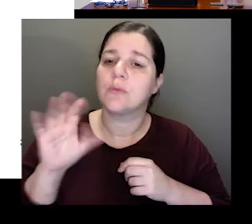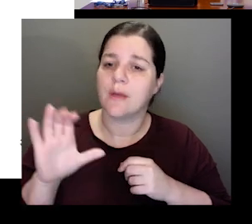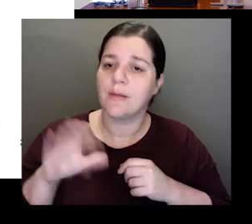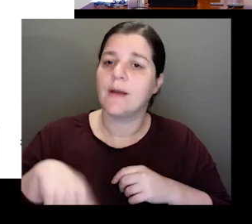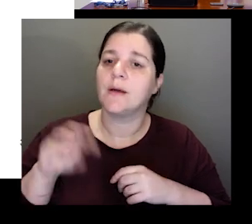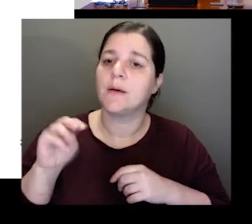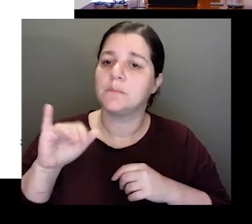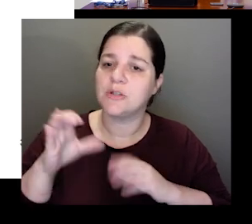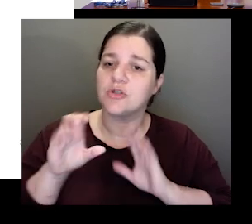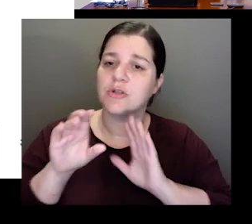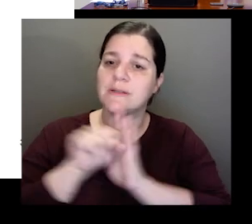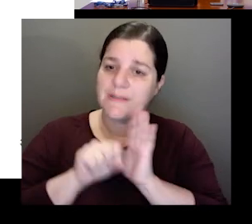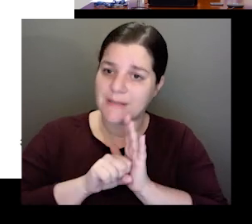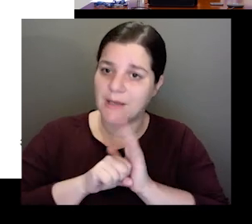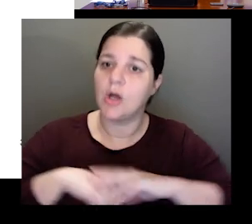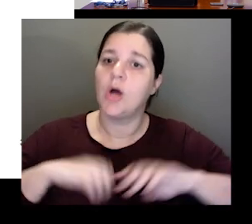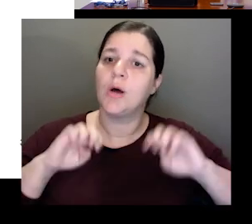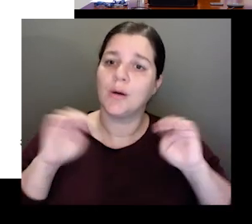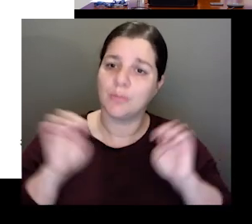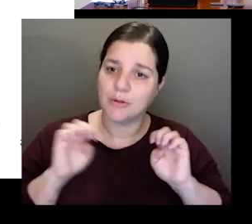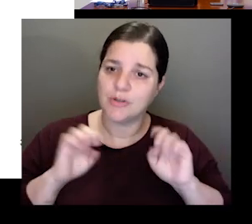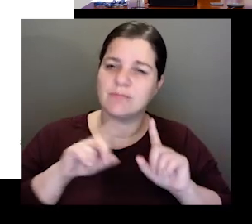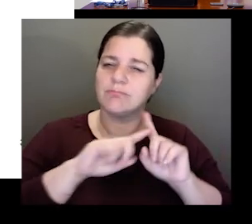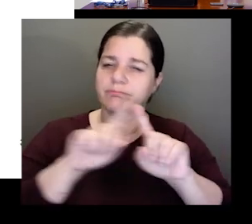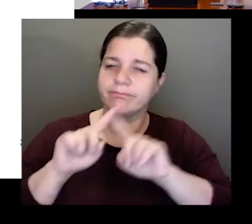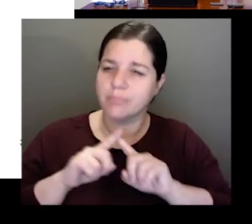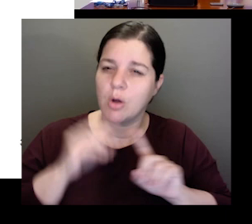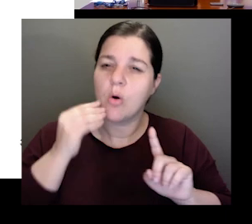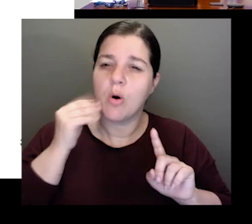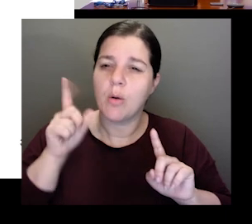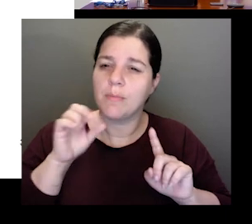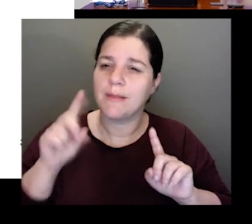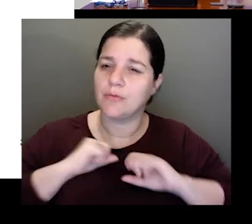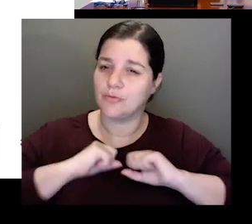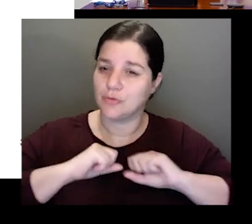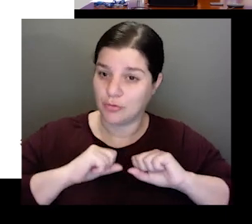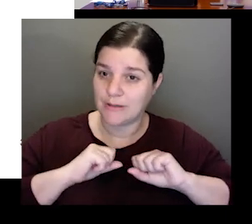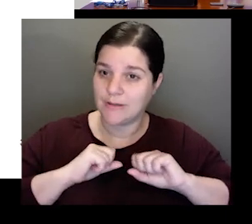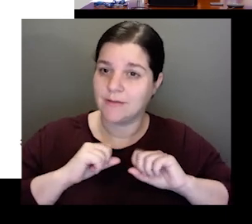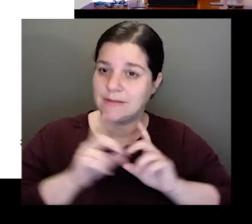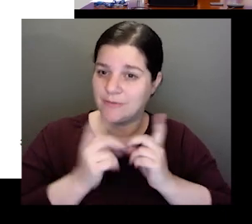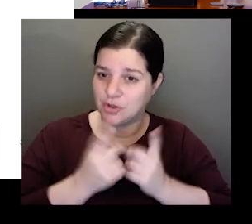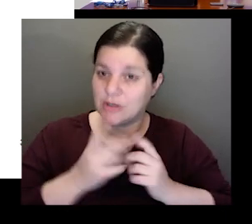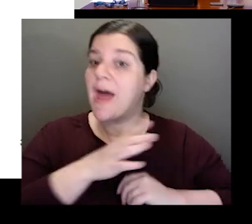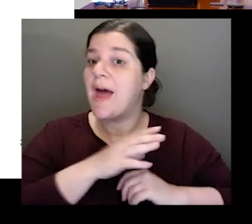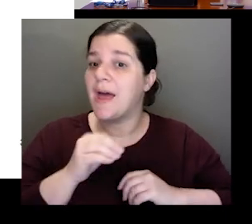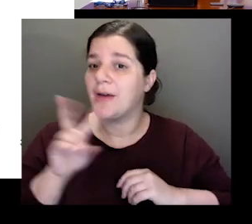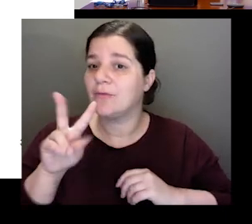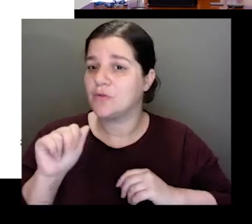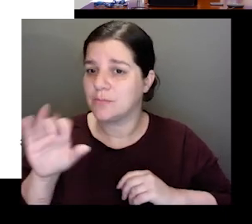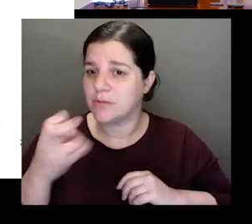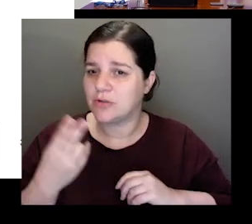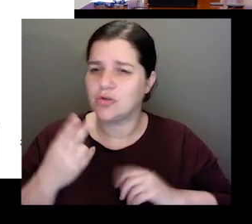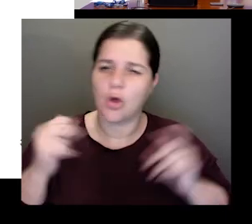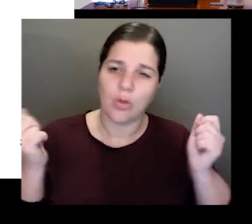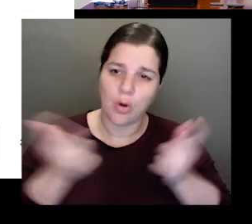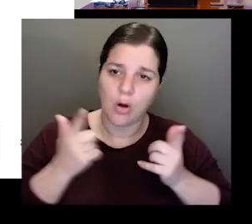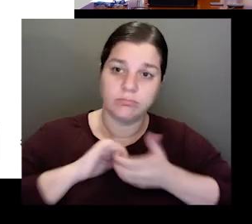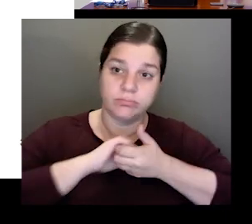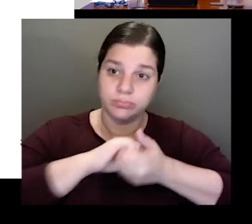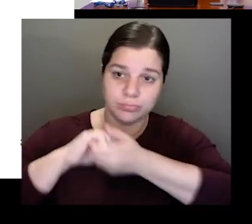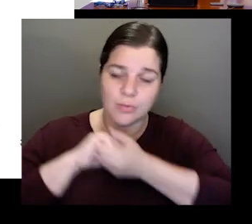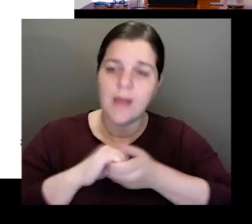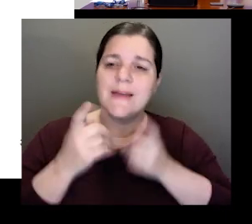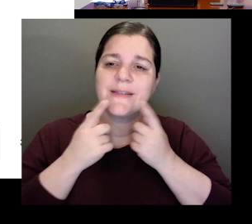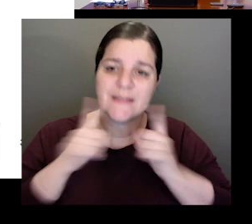State Police Emergency Management and Homeland Security Division, and Virginia Beach Office of Emergency Management, was very successful and highlighted